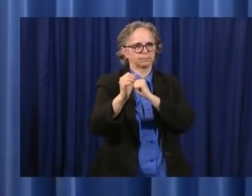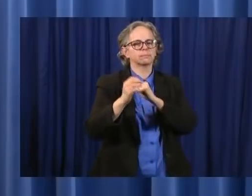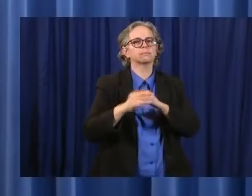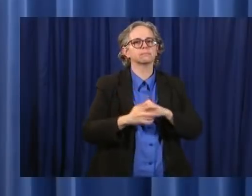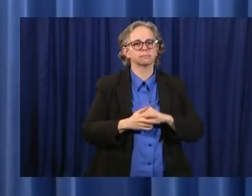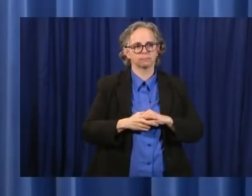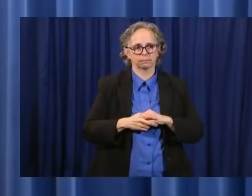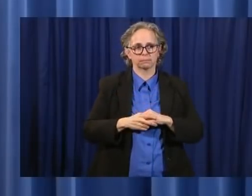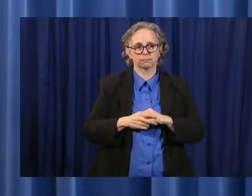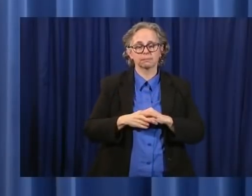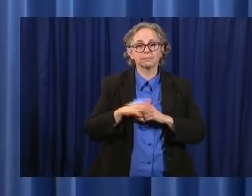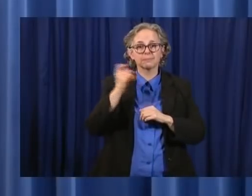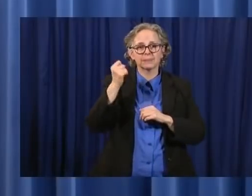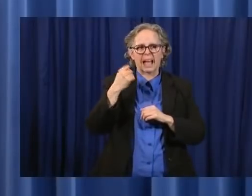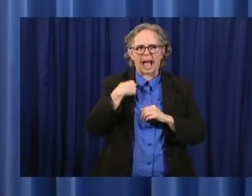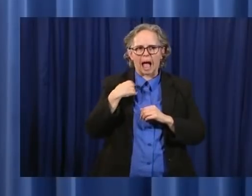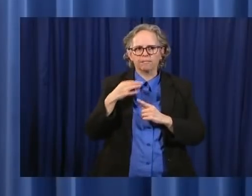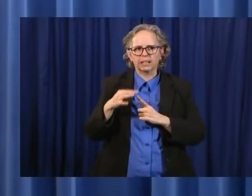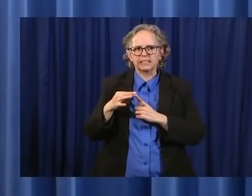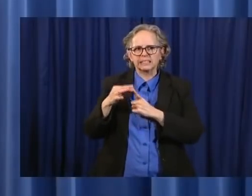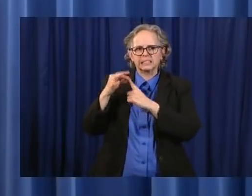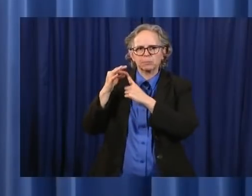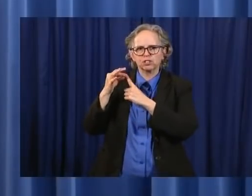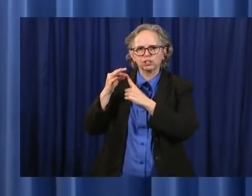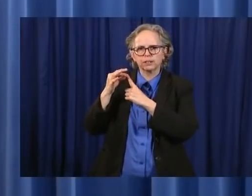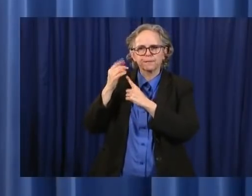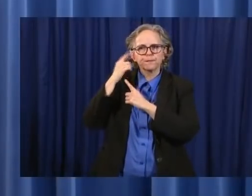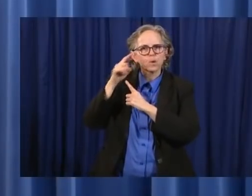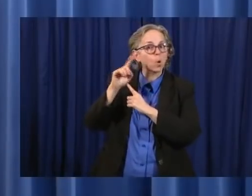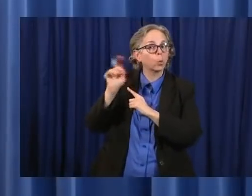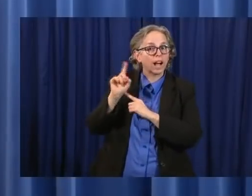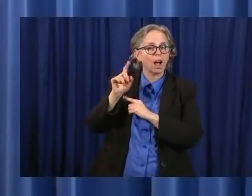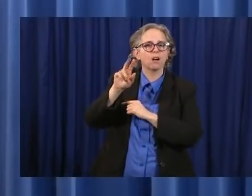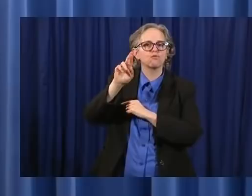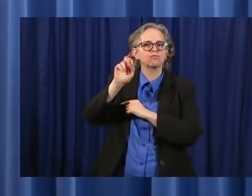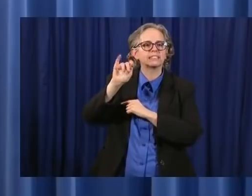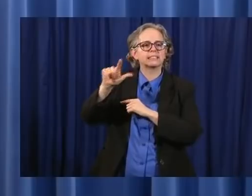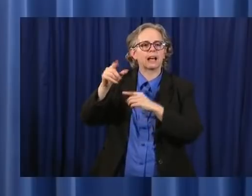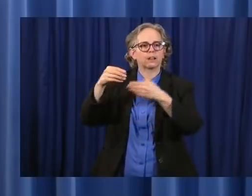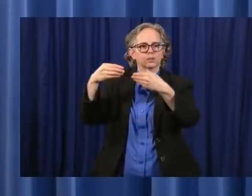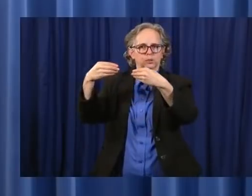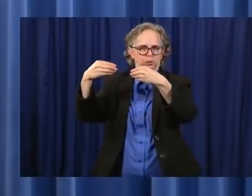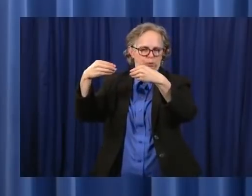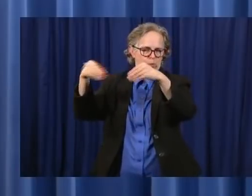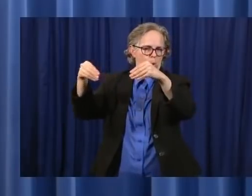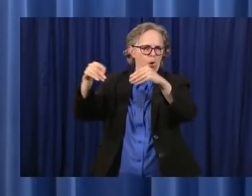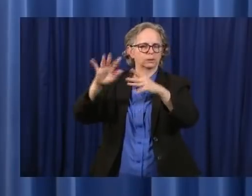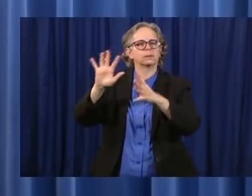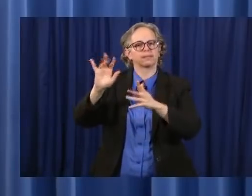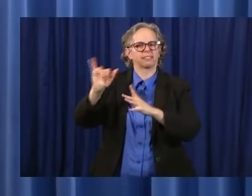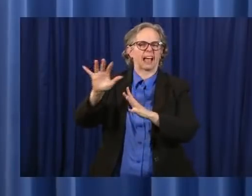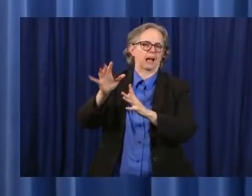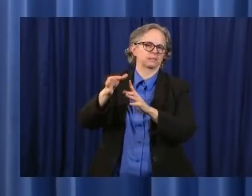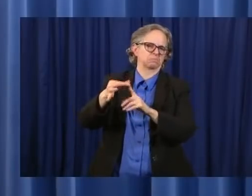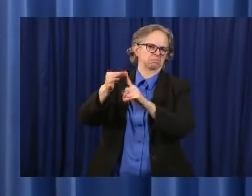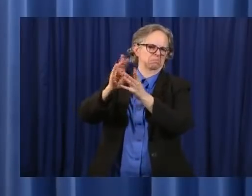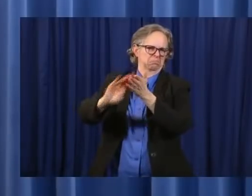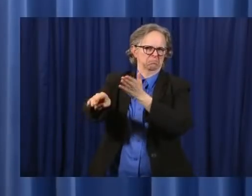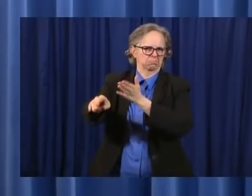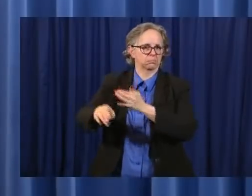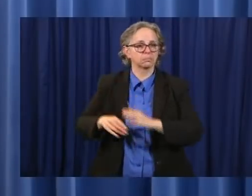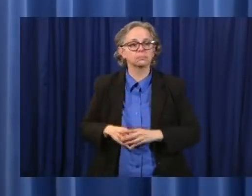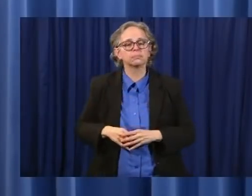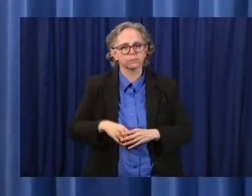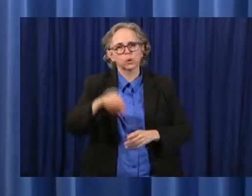retail opens up. That certainly will be a major exception for that. It certainly is an exception just in a few